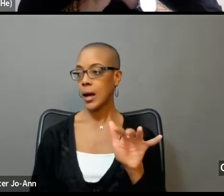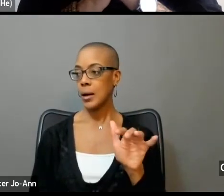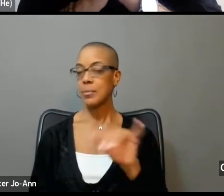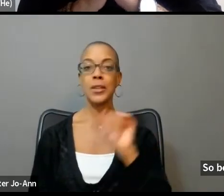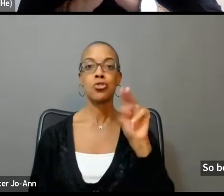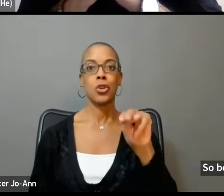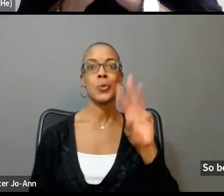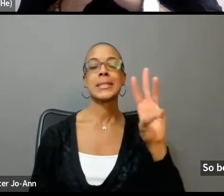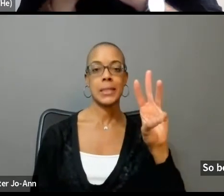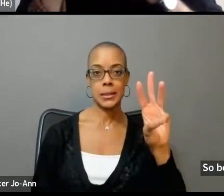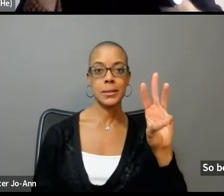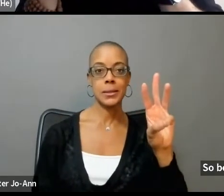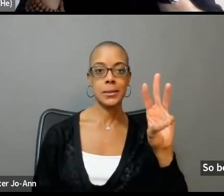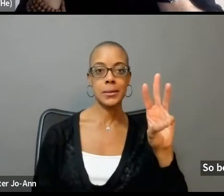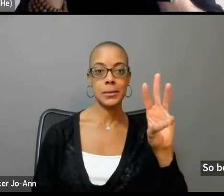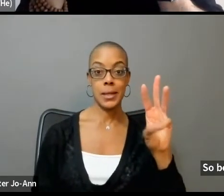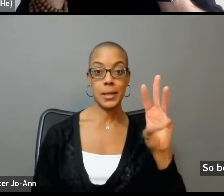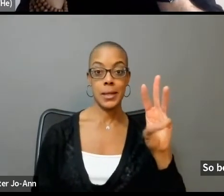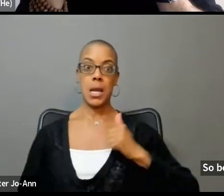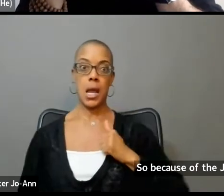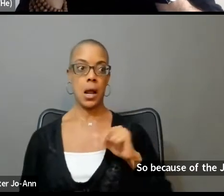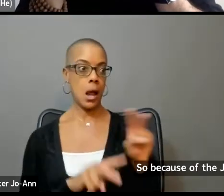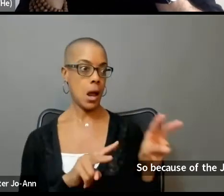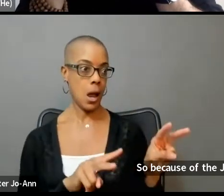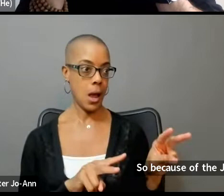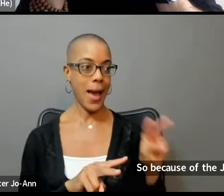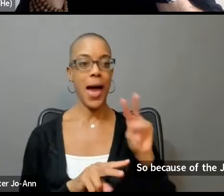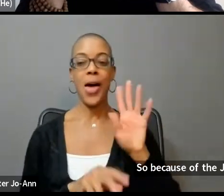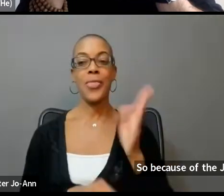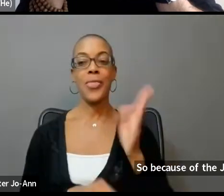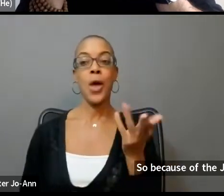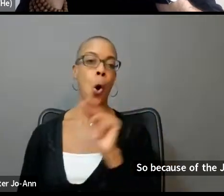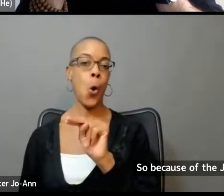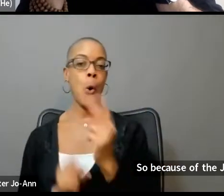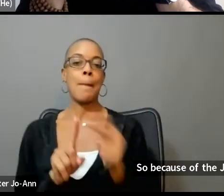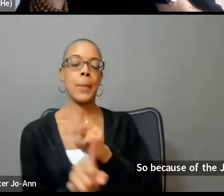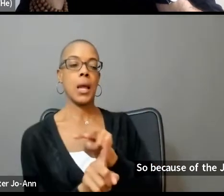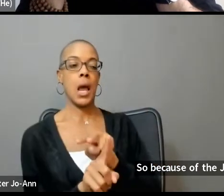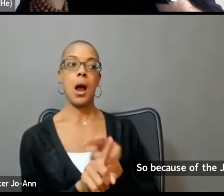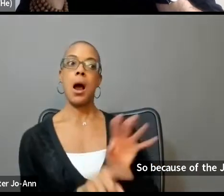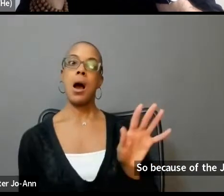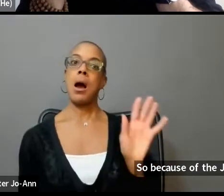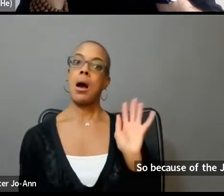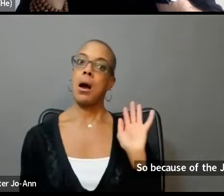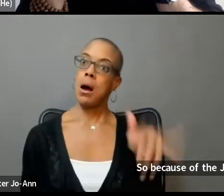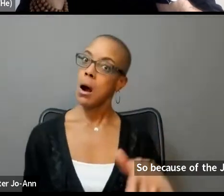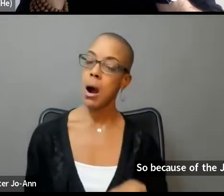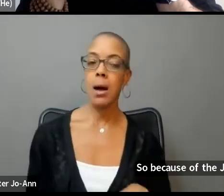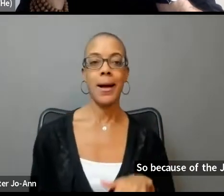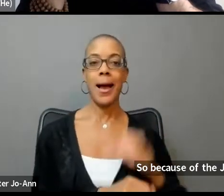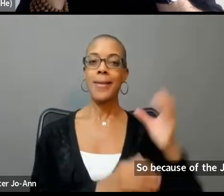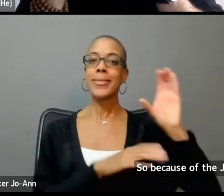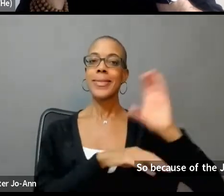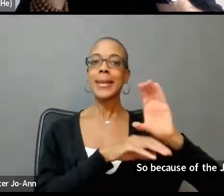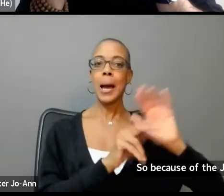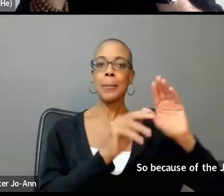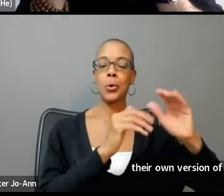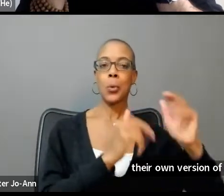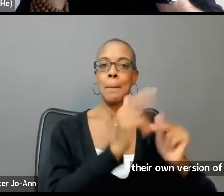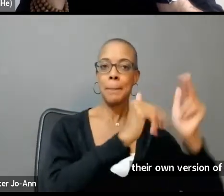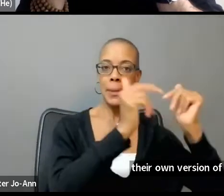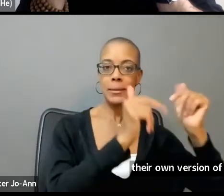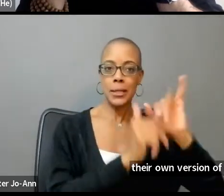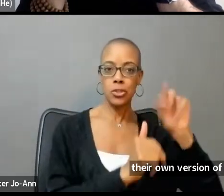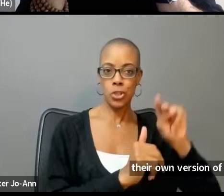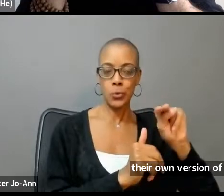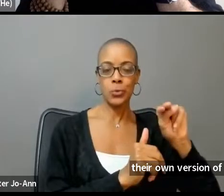January 6th, Canada has to have their own version of it. And it's sponsored by Fox News, because